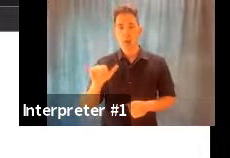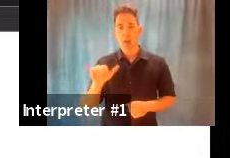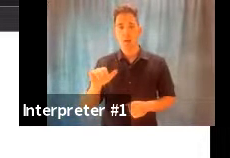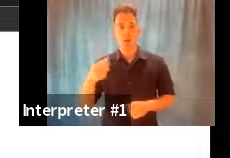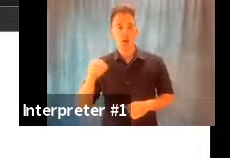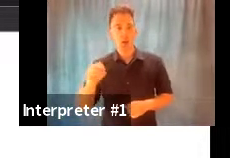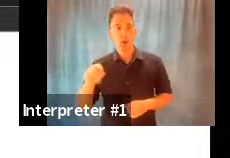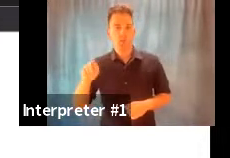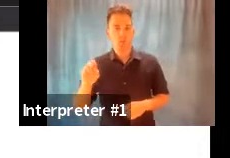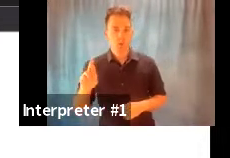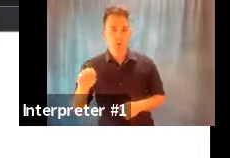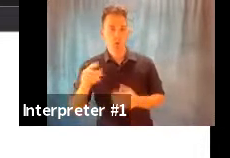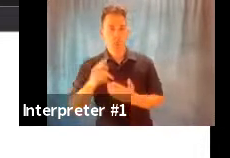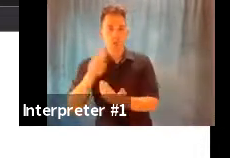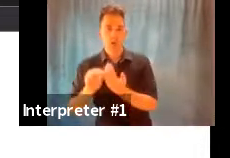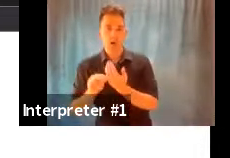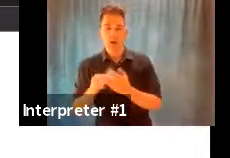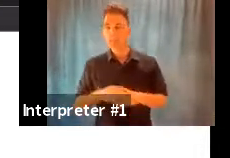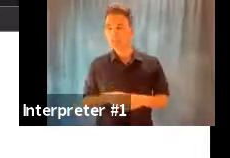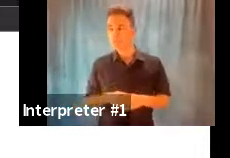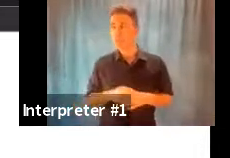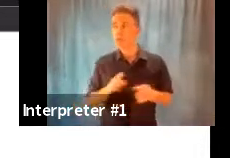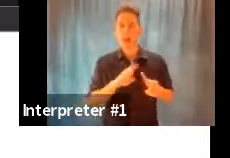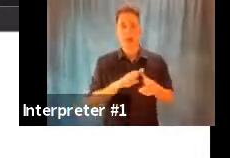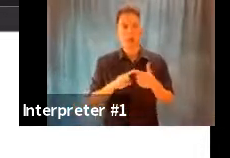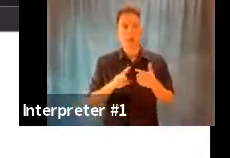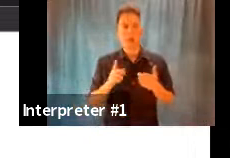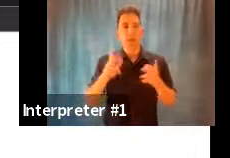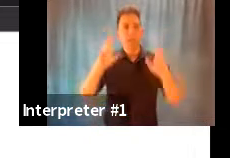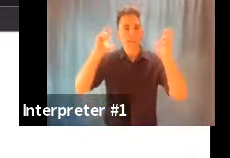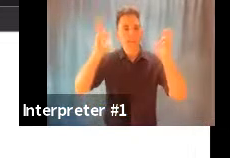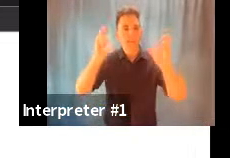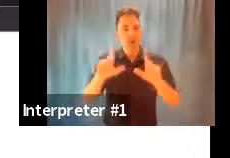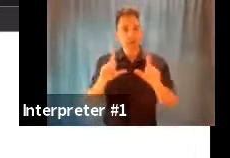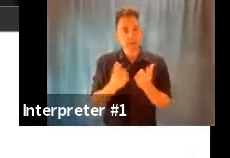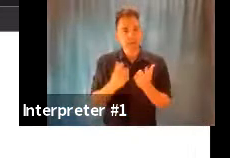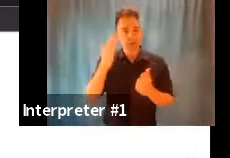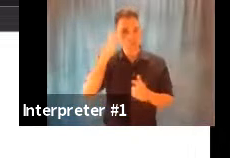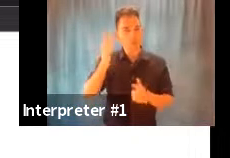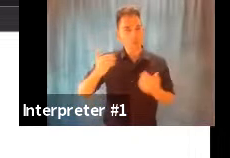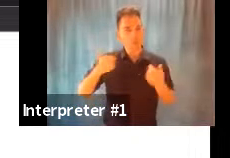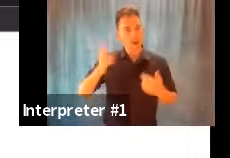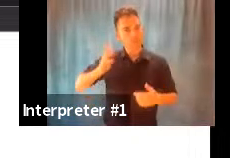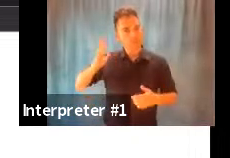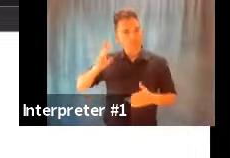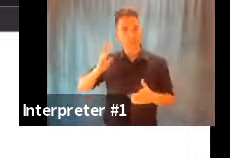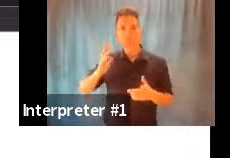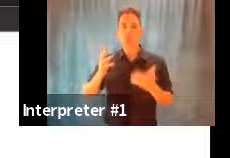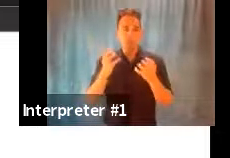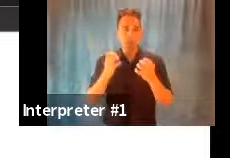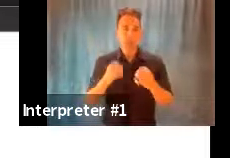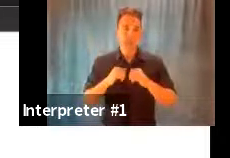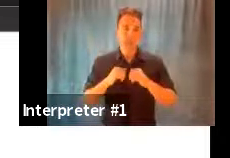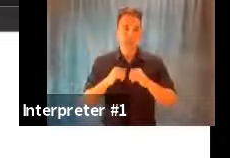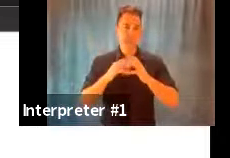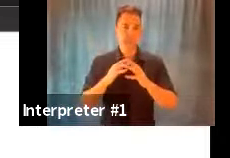able to reinstitute the midnight basketball leagues that used to exist in the city of St. Louis. Next slide.